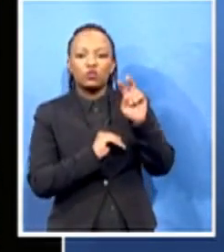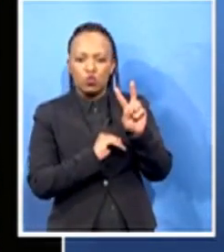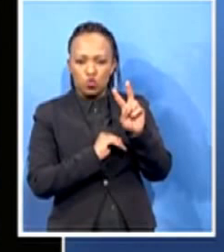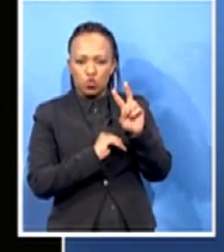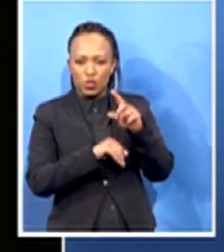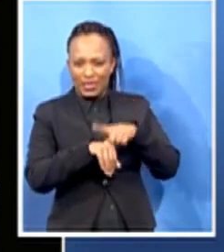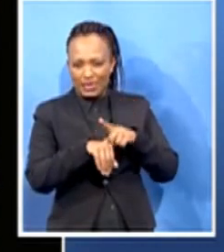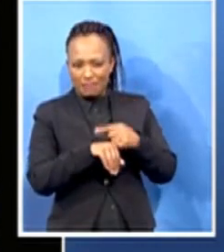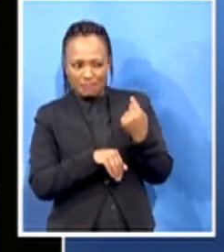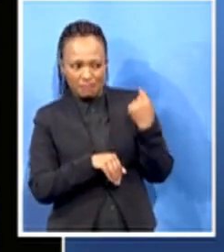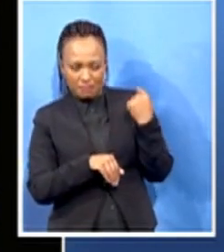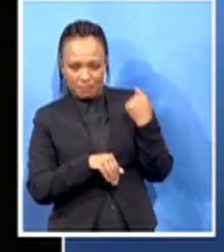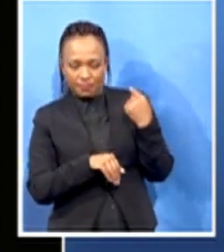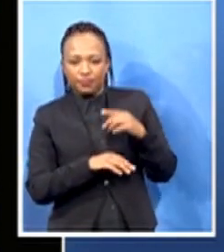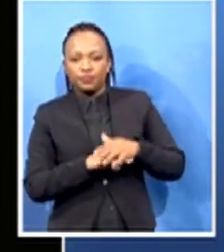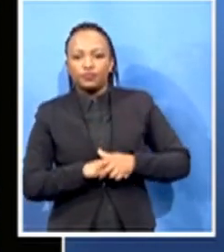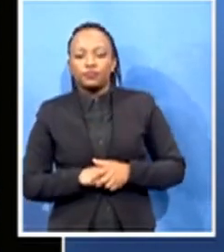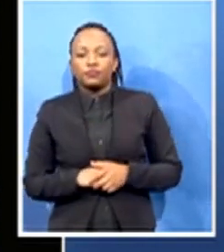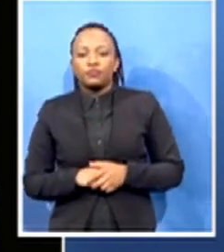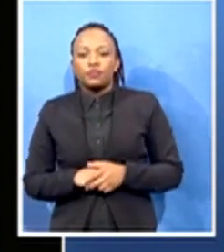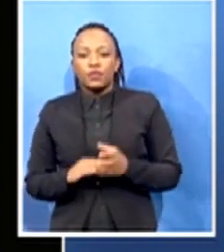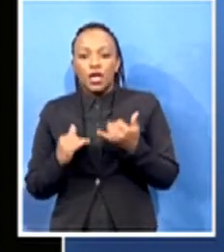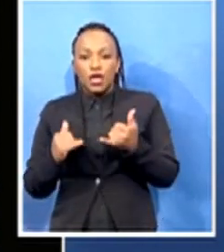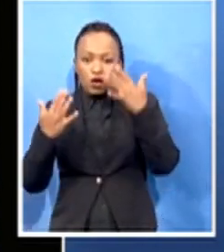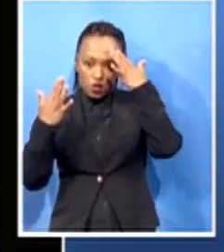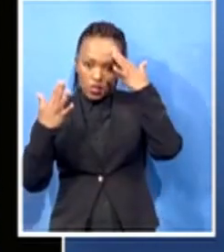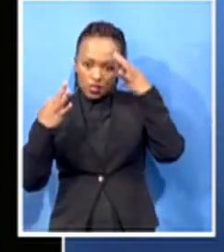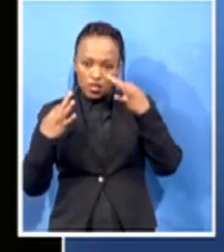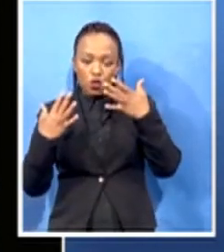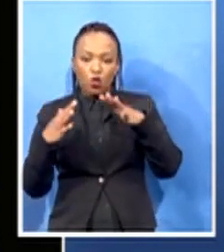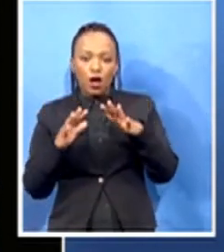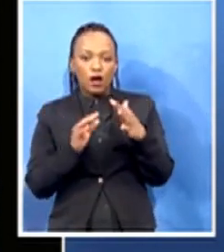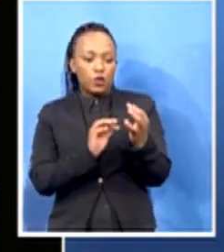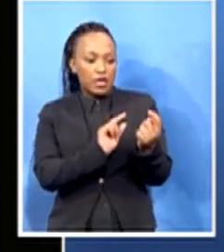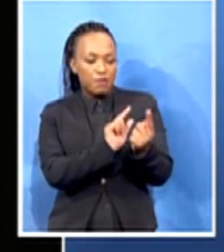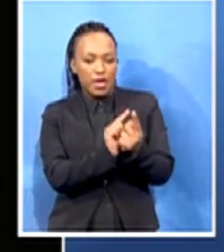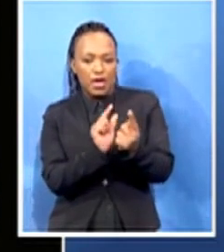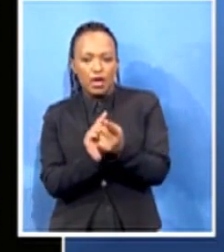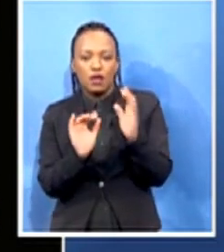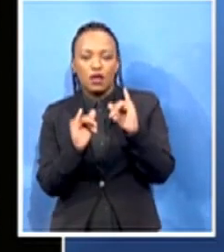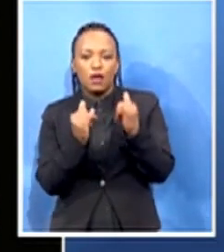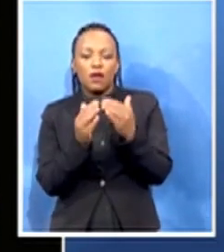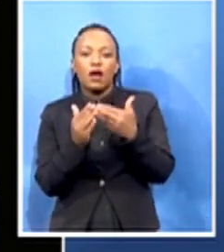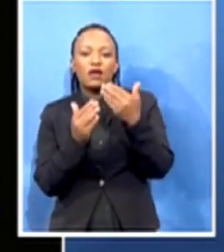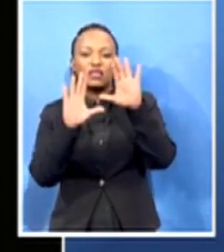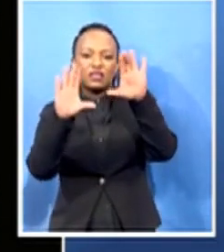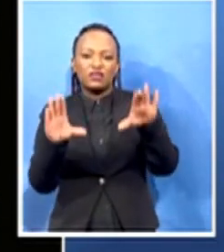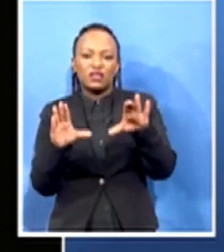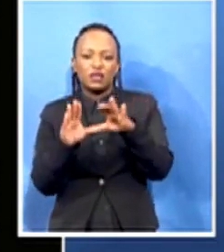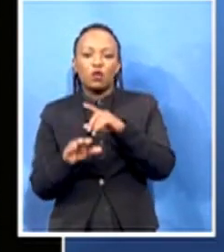we decide, because we met with all these companies after the certificate, like Exxaro, we met with Exxaro on